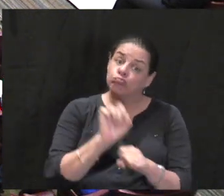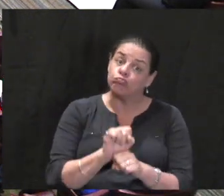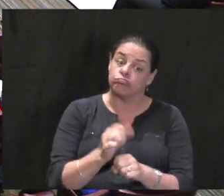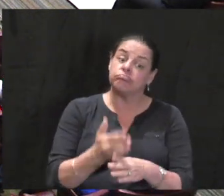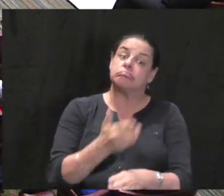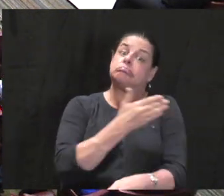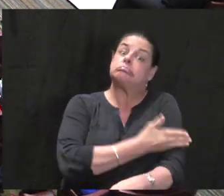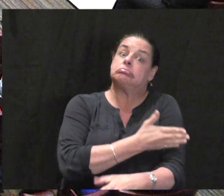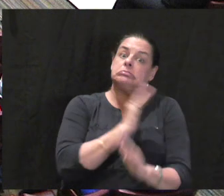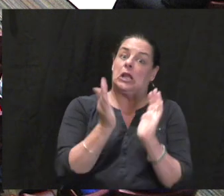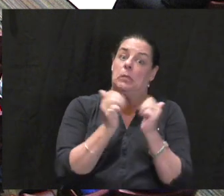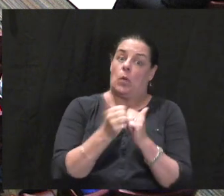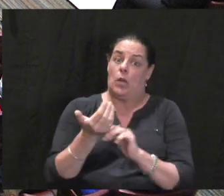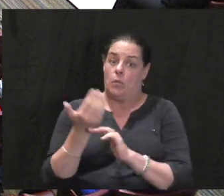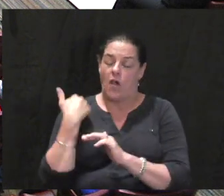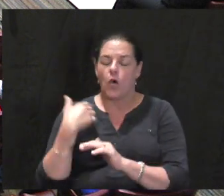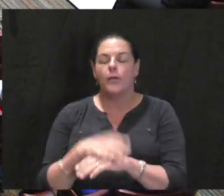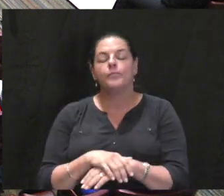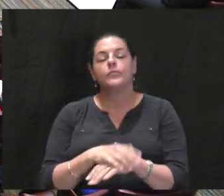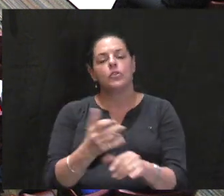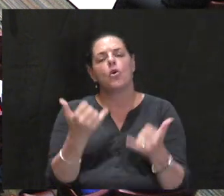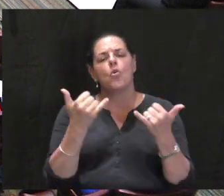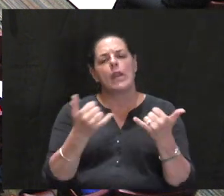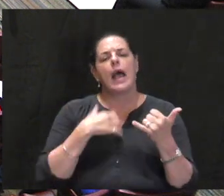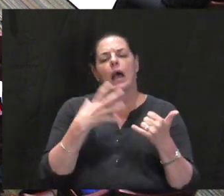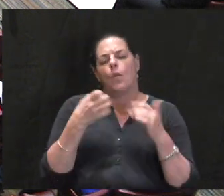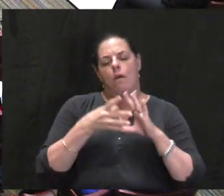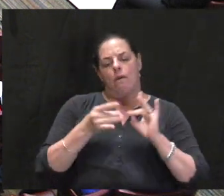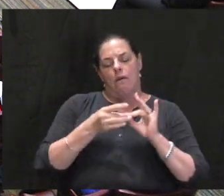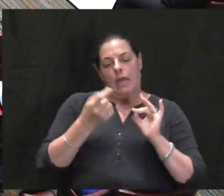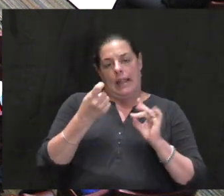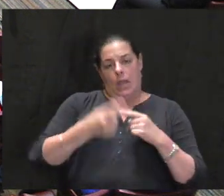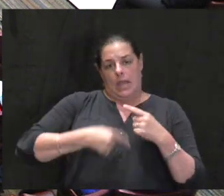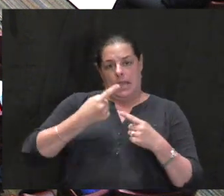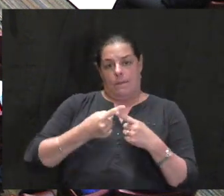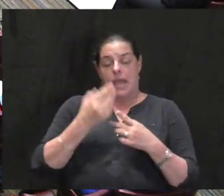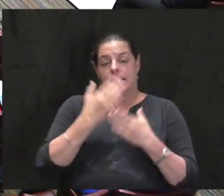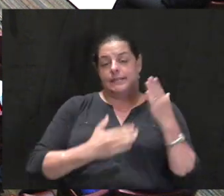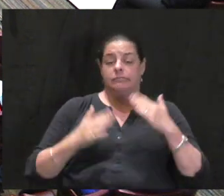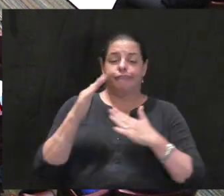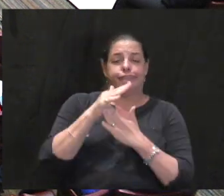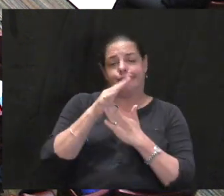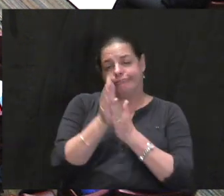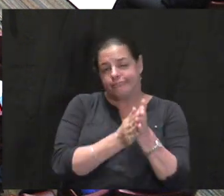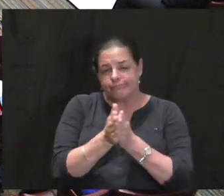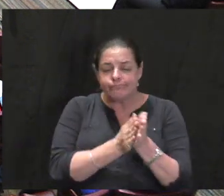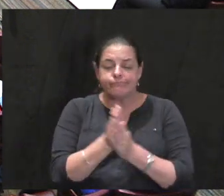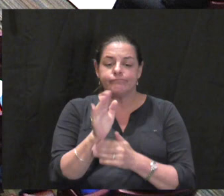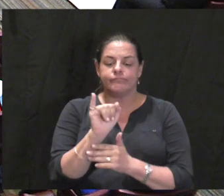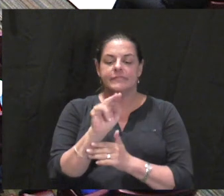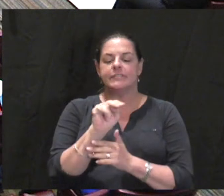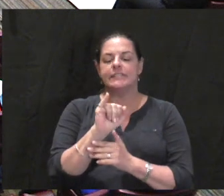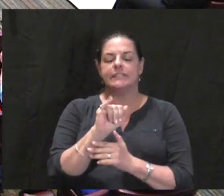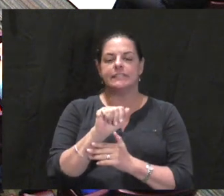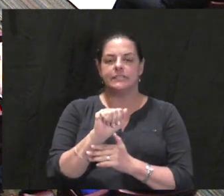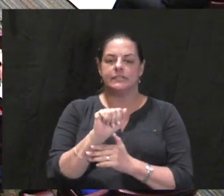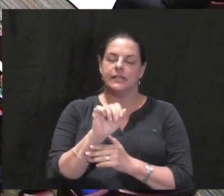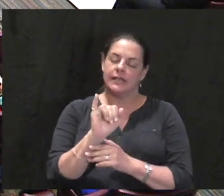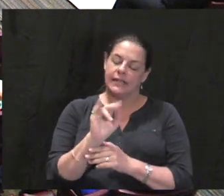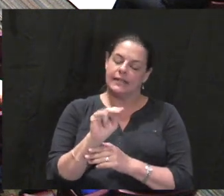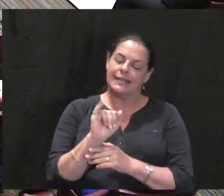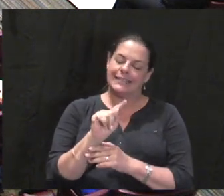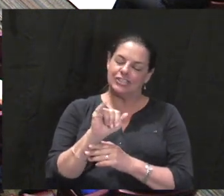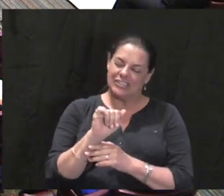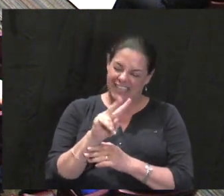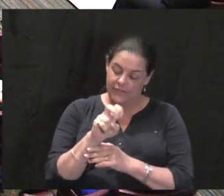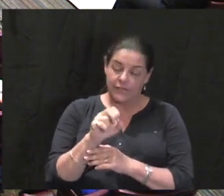DEO website, you will, which by the way, we will post these slides on our DEO website so that if you want to know where your reference point is to find that.